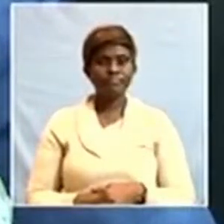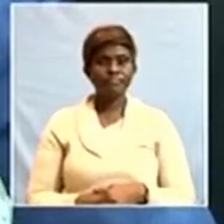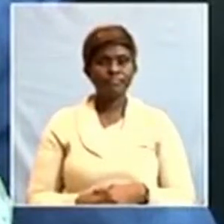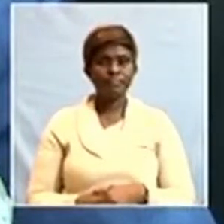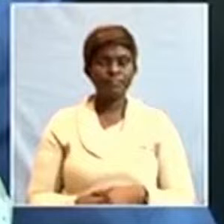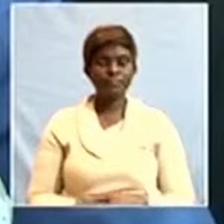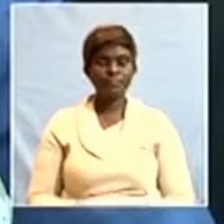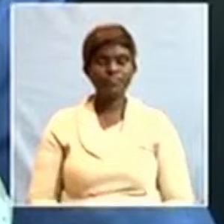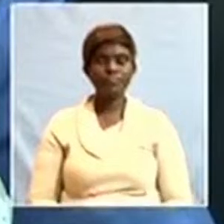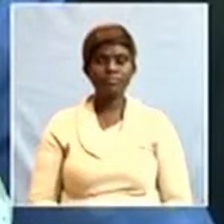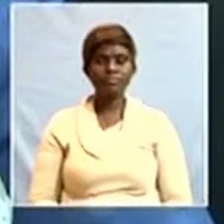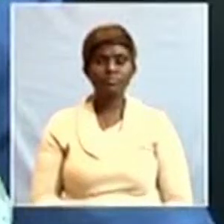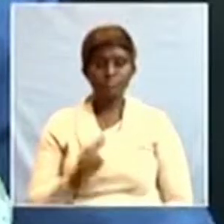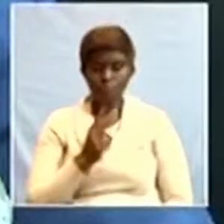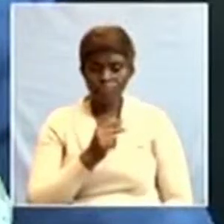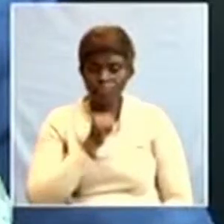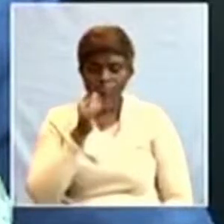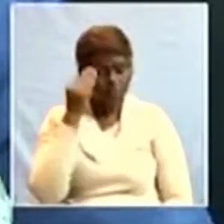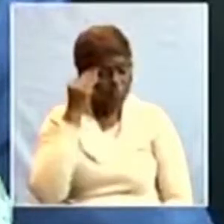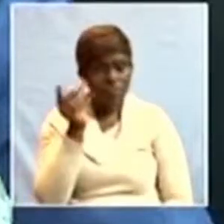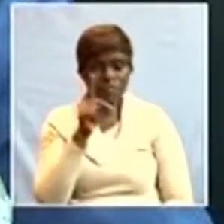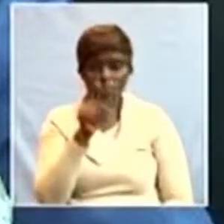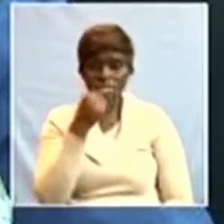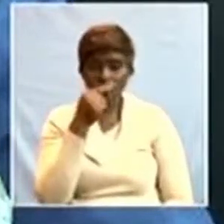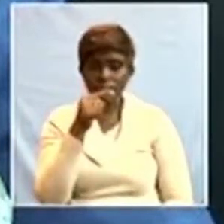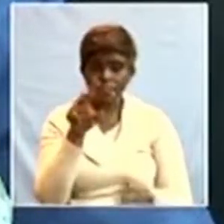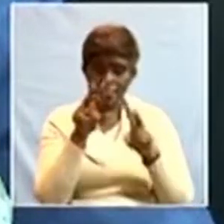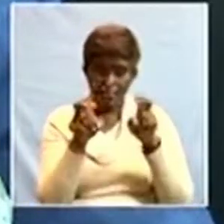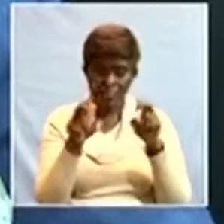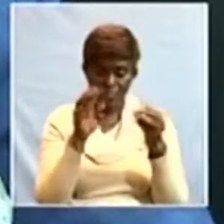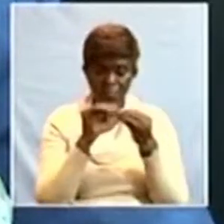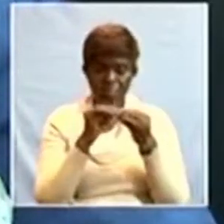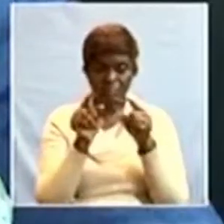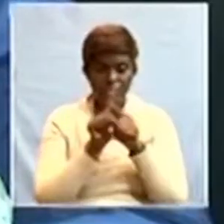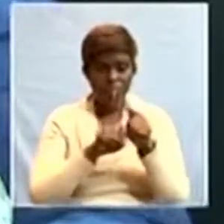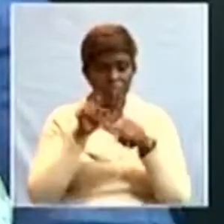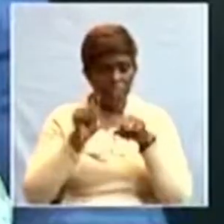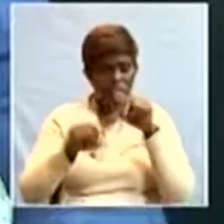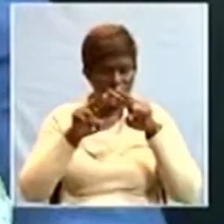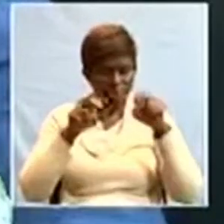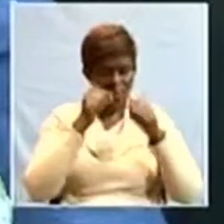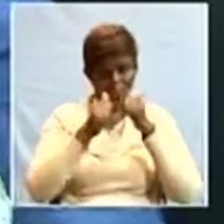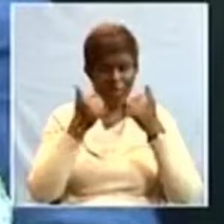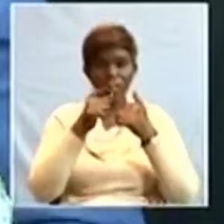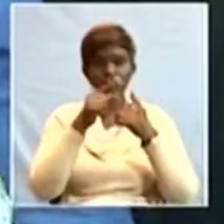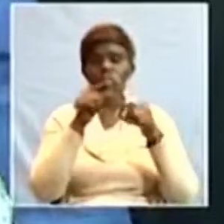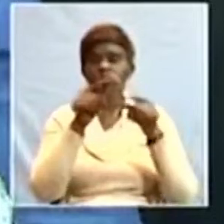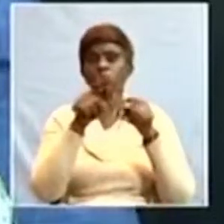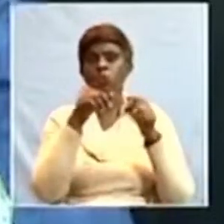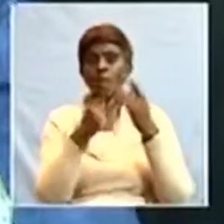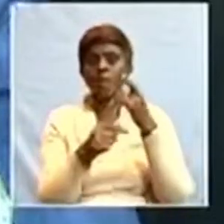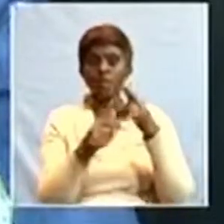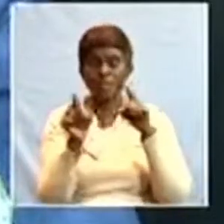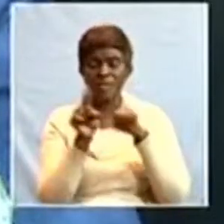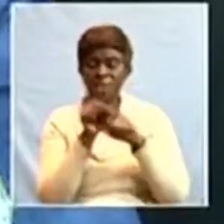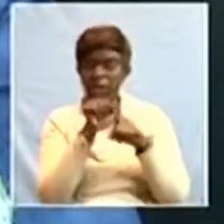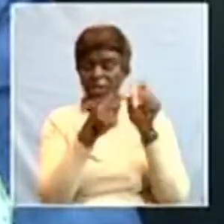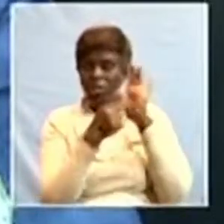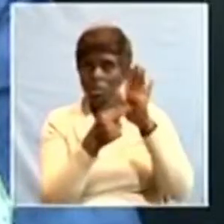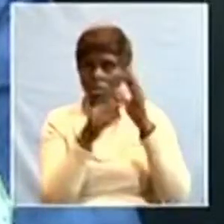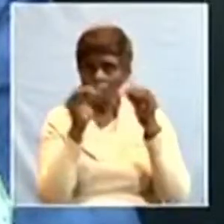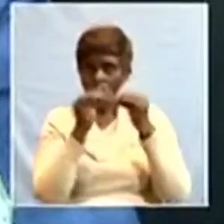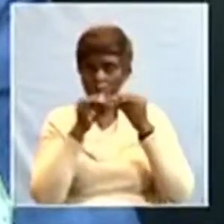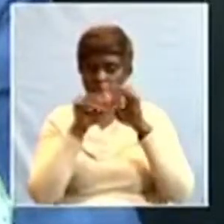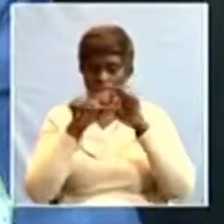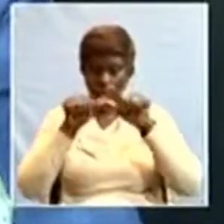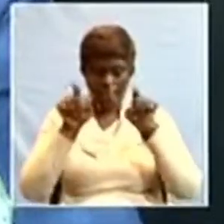committee. And we don't know when you are saying they want to be verified. They can't be verified because now this is appearing in the Auditor